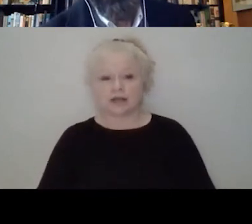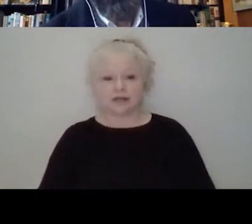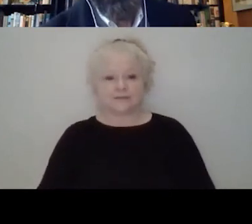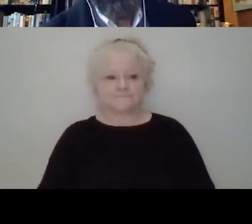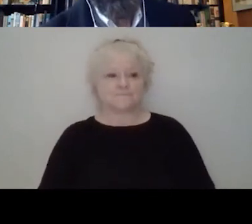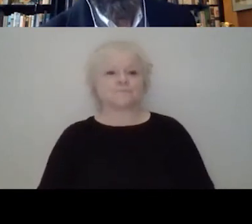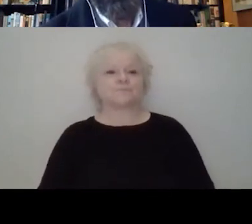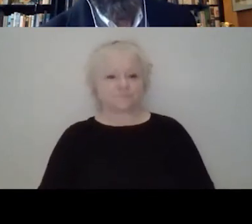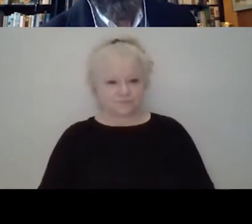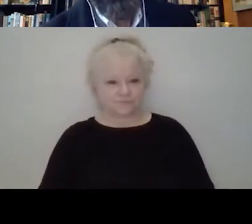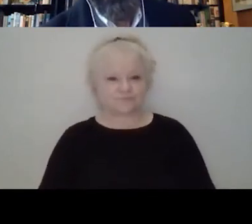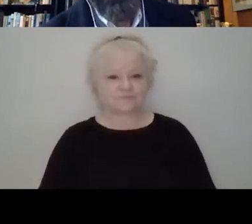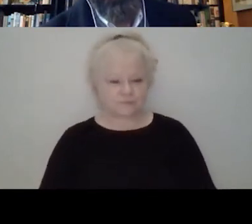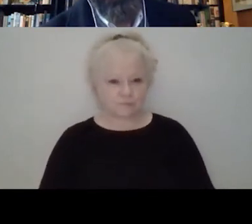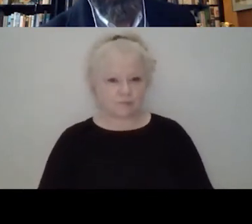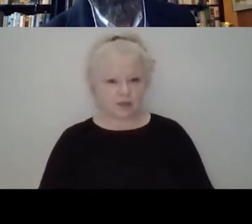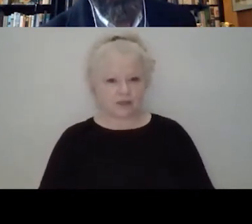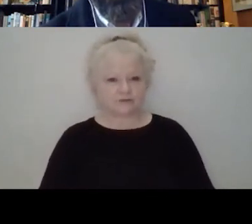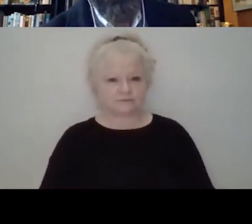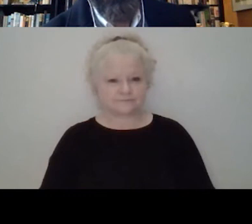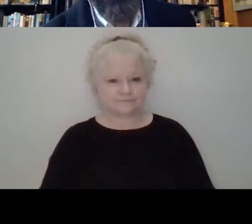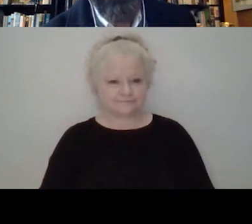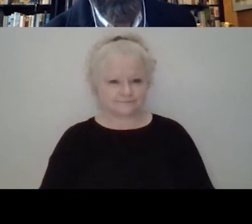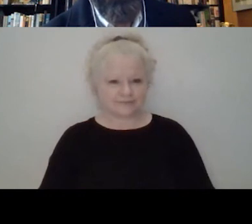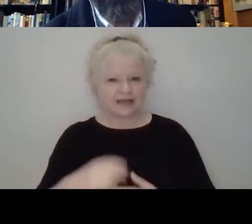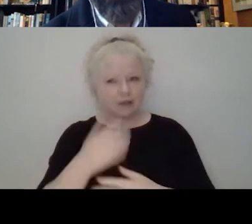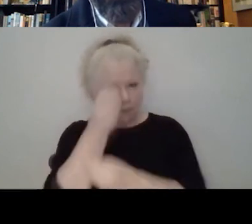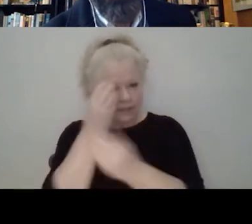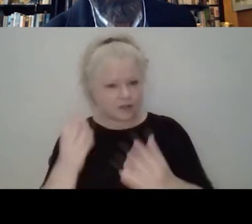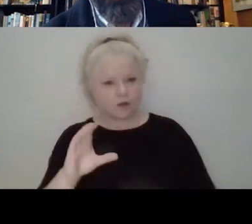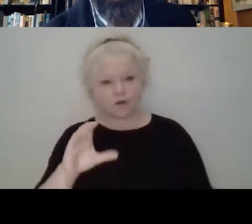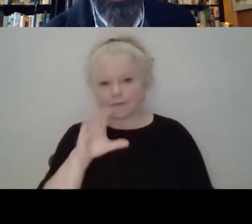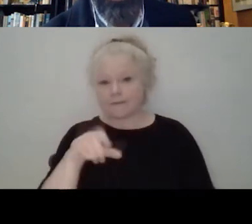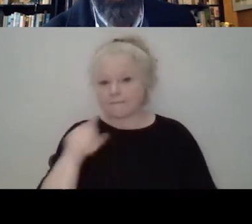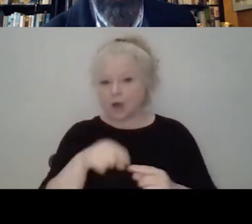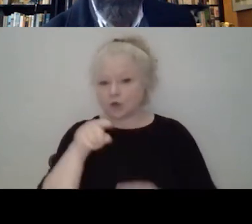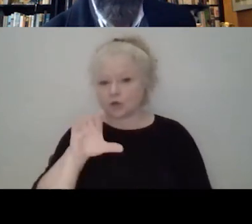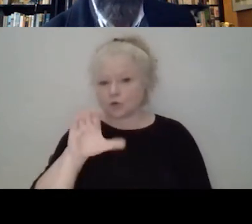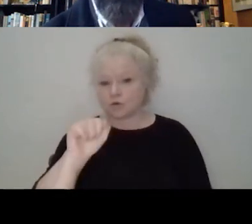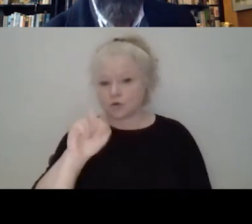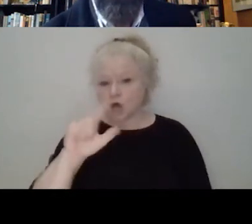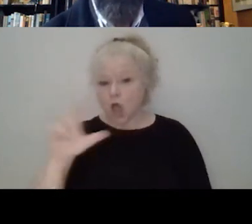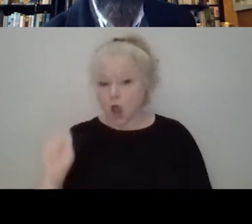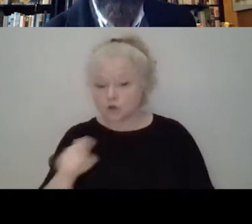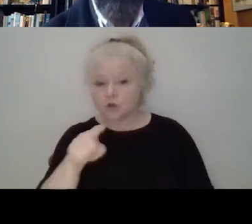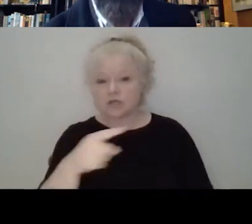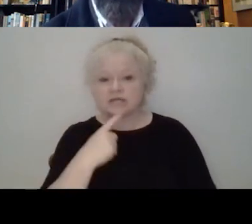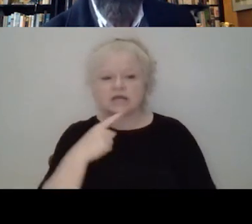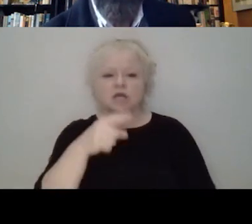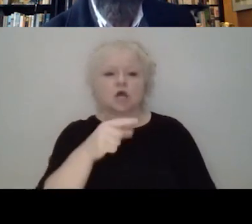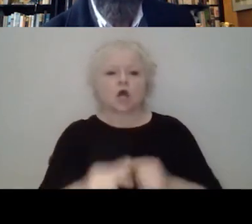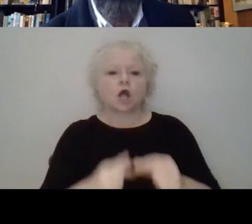she said something that I wanted to share with everybody because it was kind of amazing, Carlos. Yeah, she said, He's the